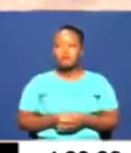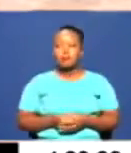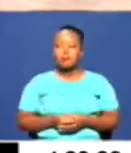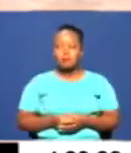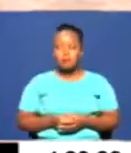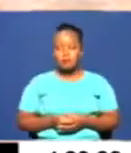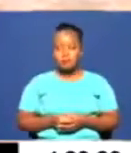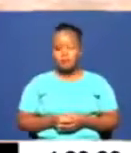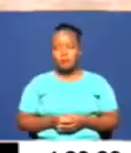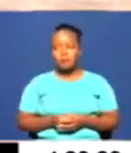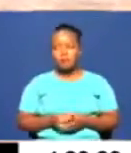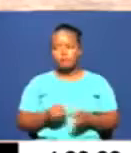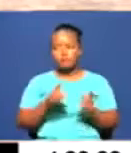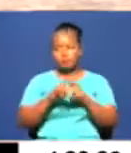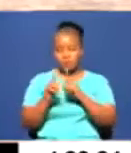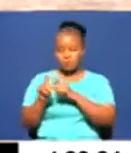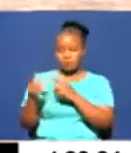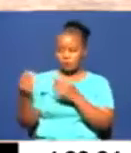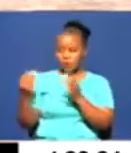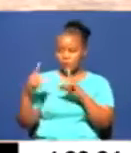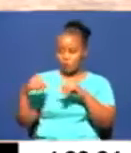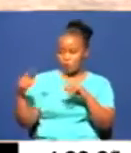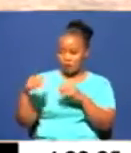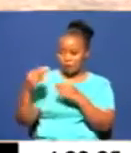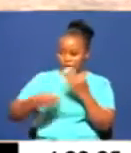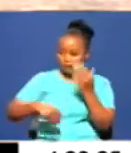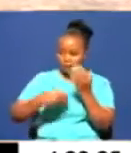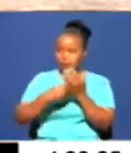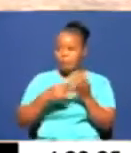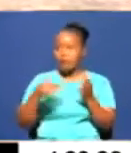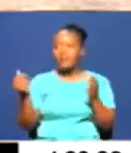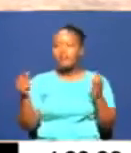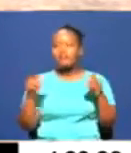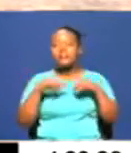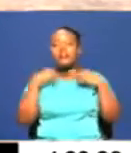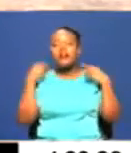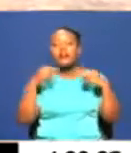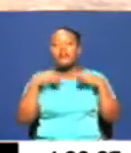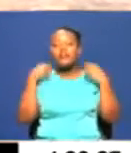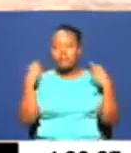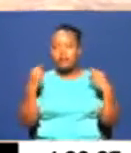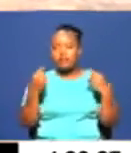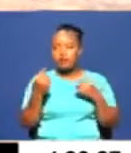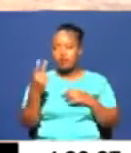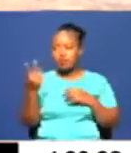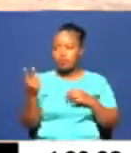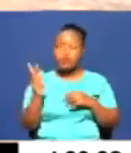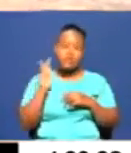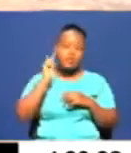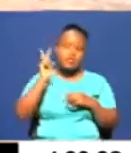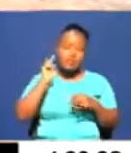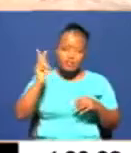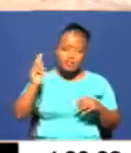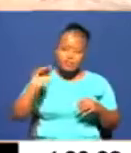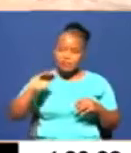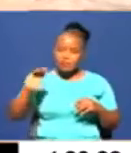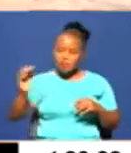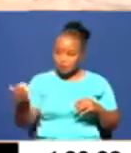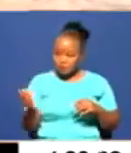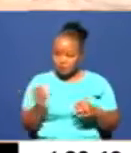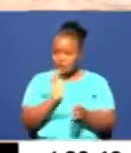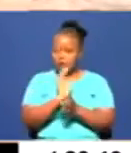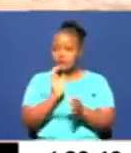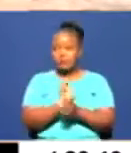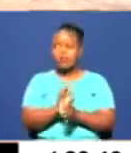Her sentiments were echoed by Reverend James Mogire and Reverend Robert Getugi in Kisi Town at the Getembe Church of God in